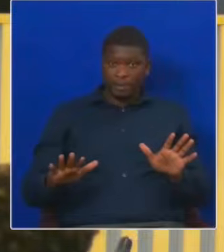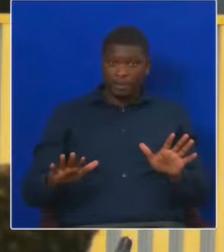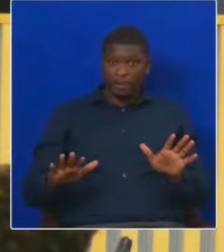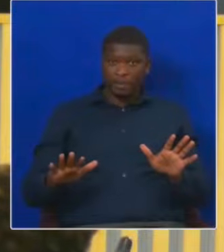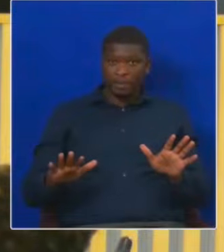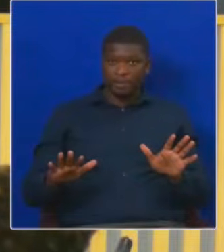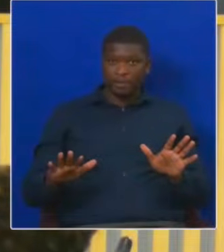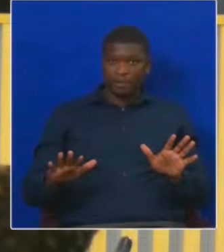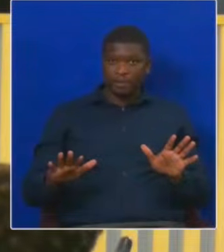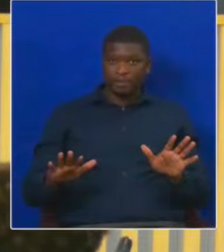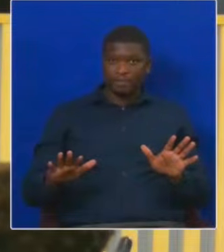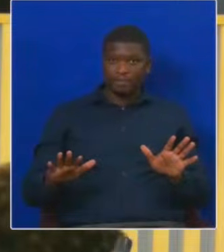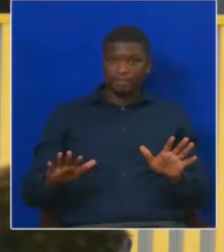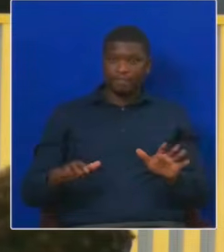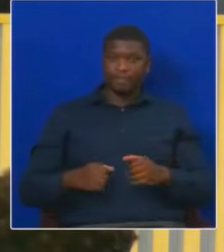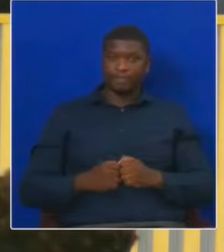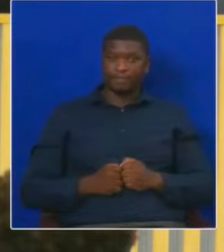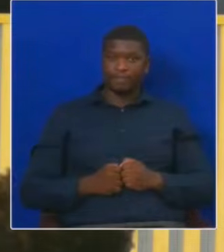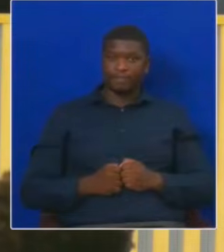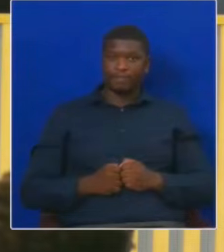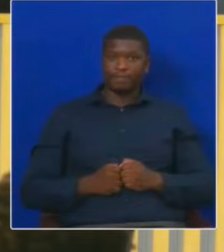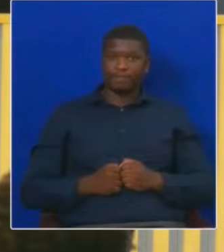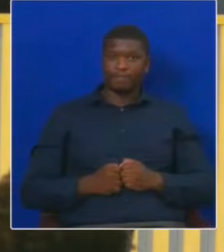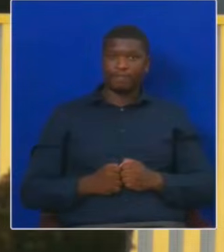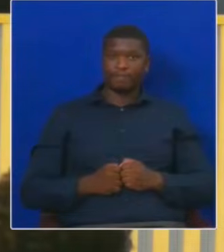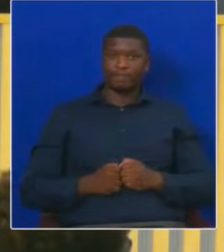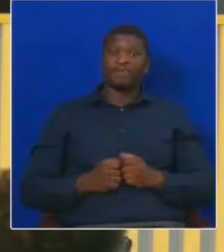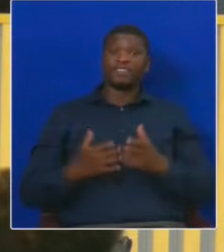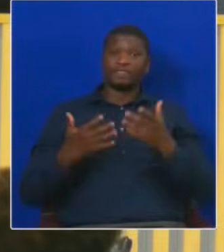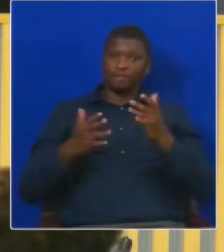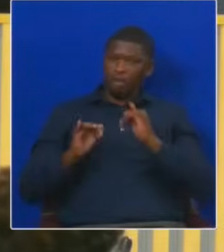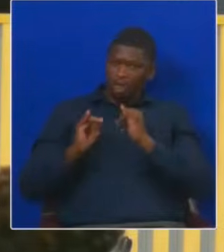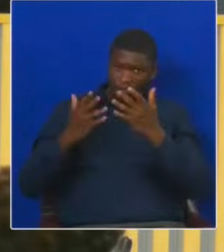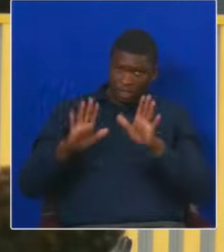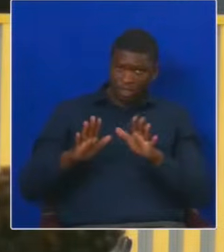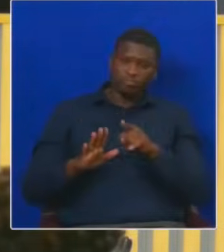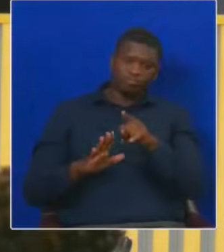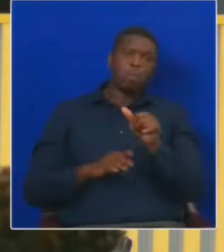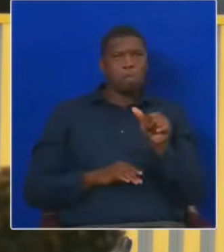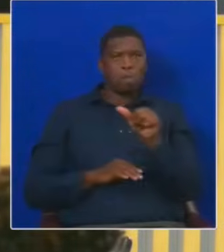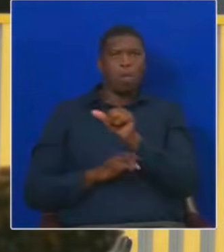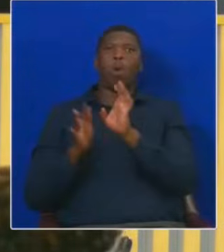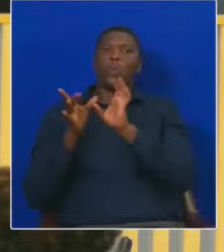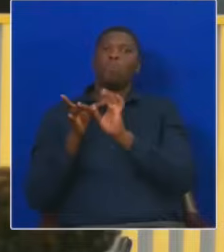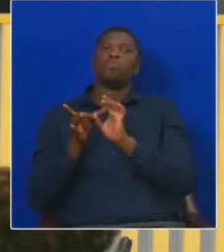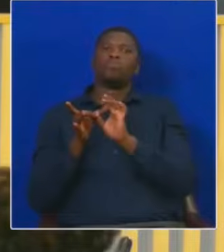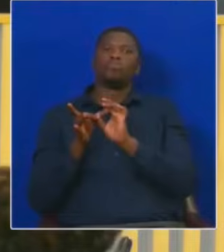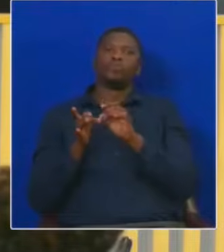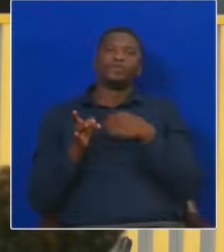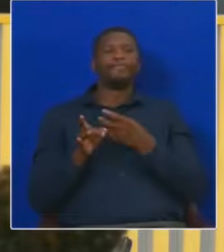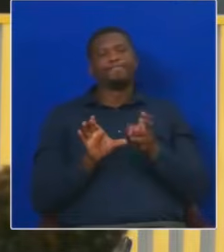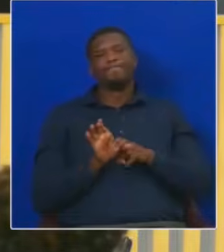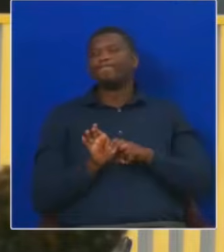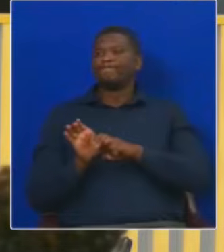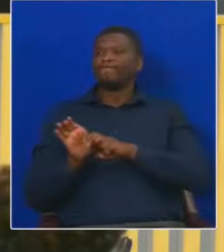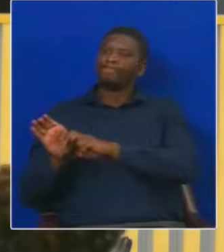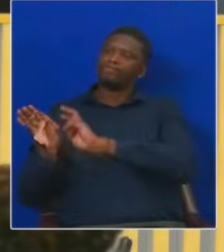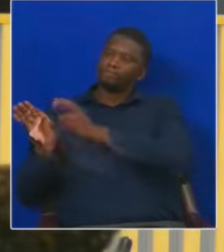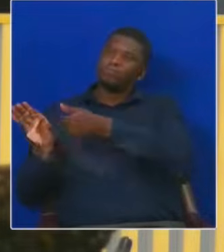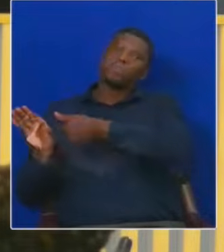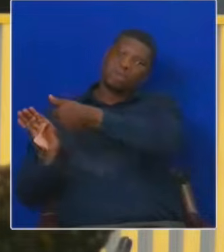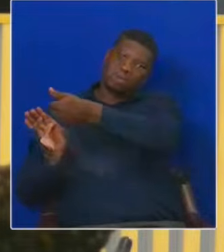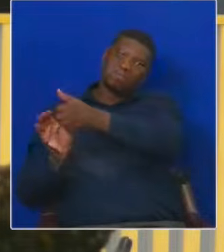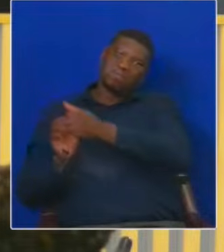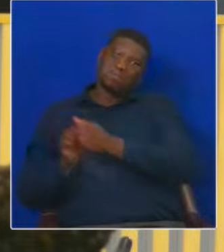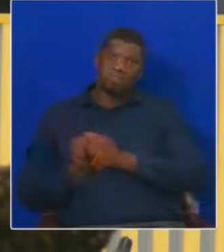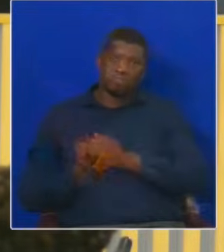Phumulo, he was then taken back home, where he was left with